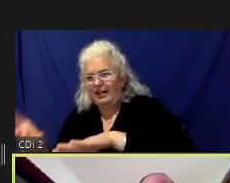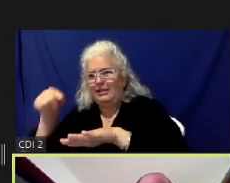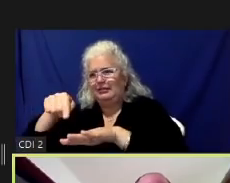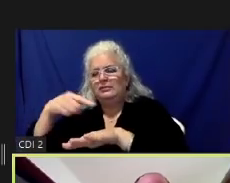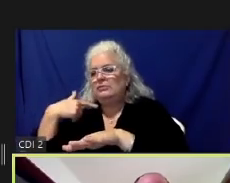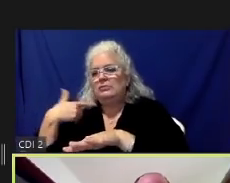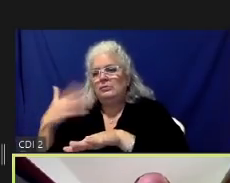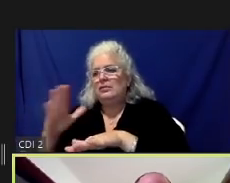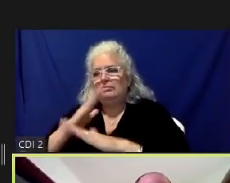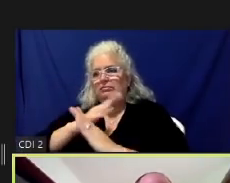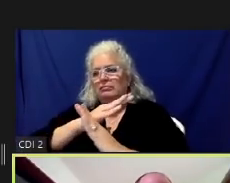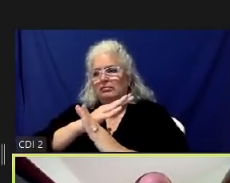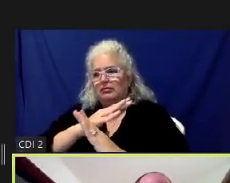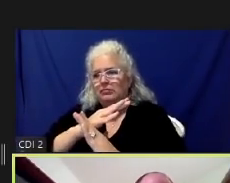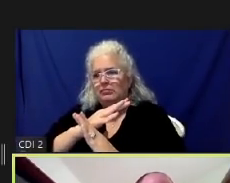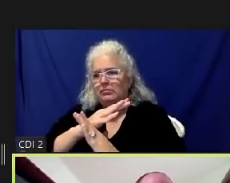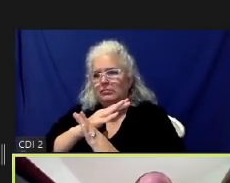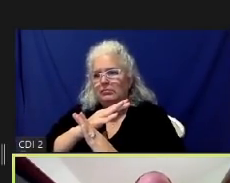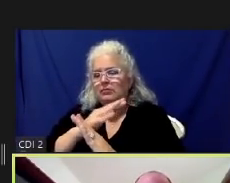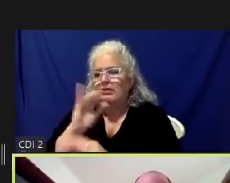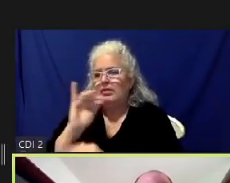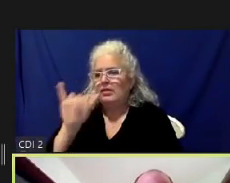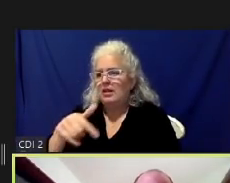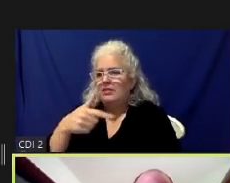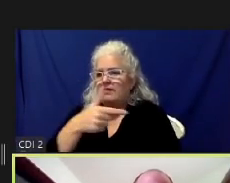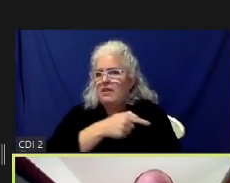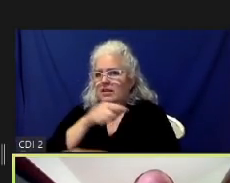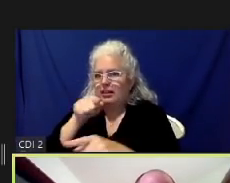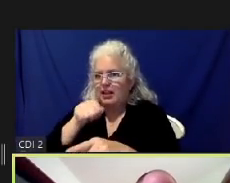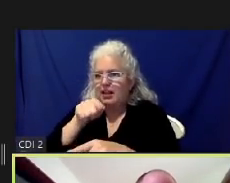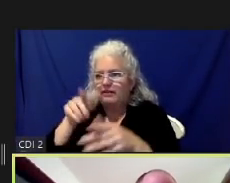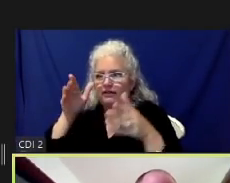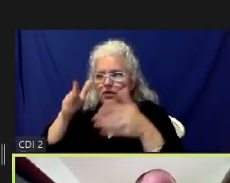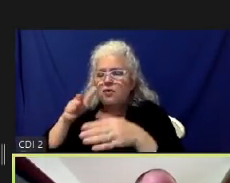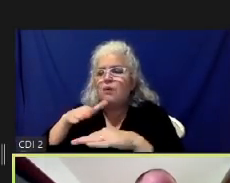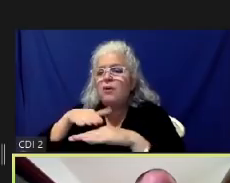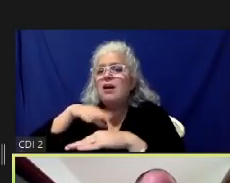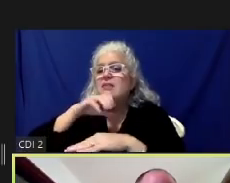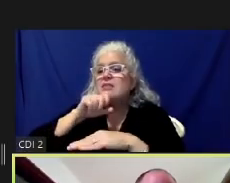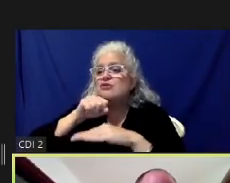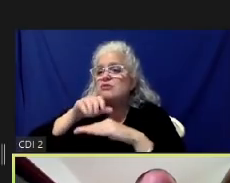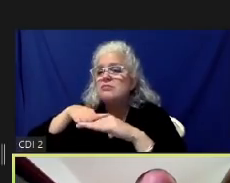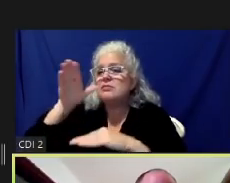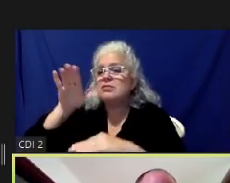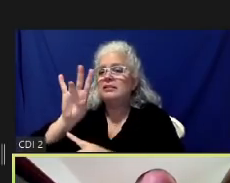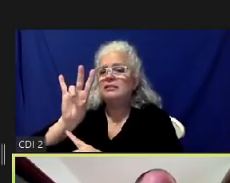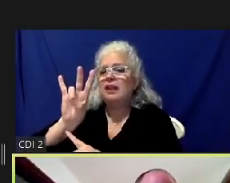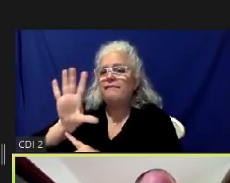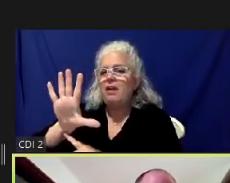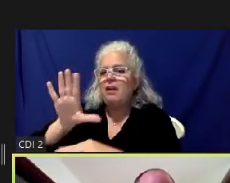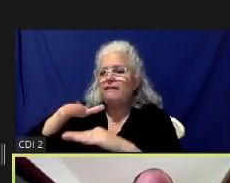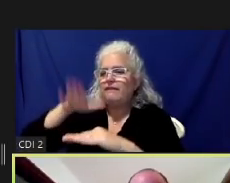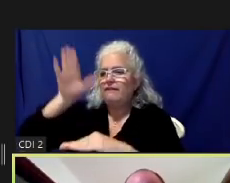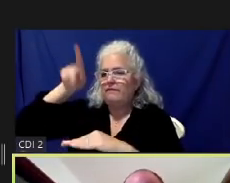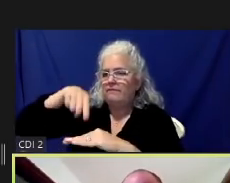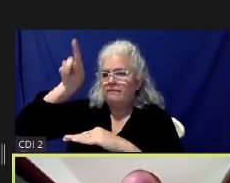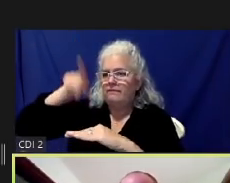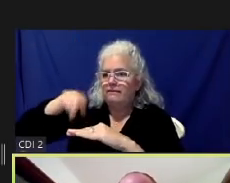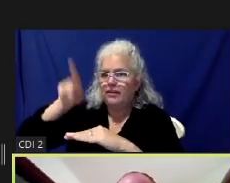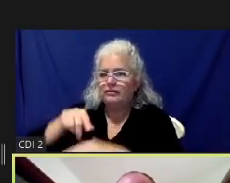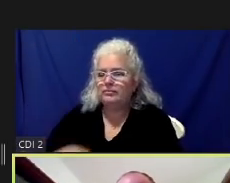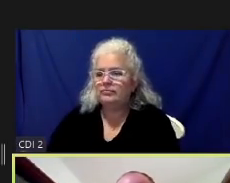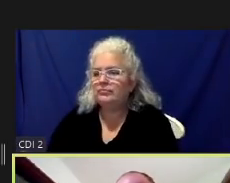just kind of work our way backwards, we would prevent the most death that we possibly could.